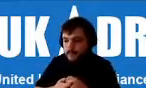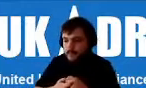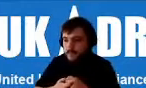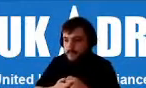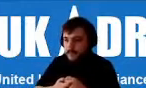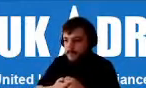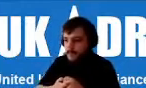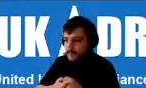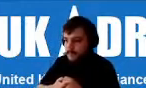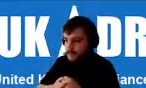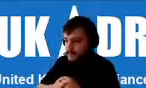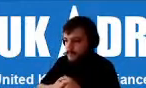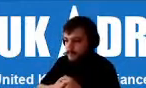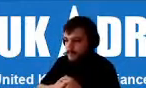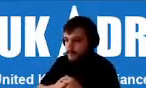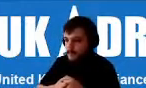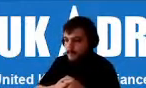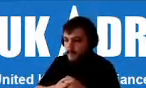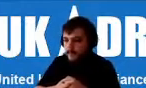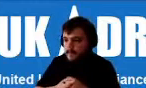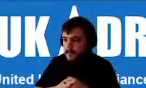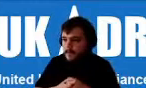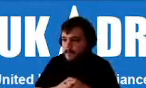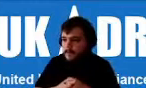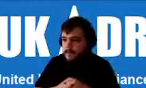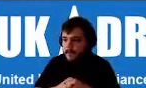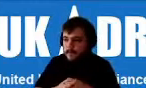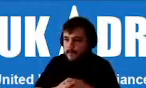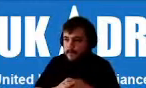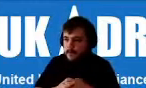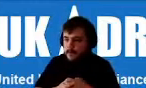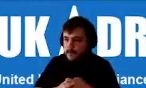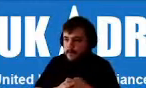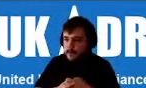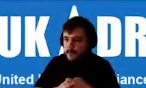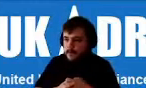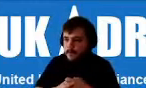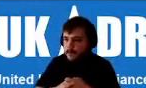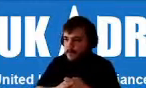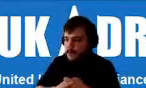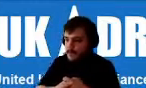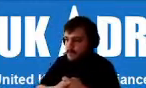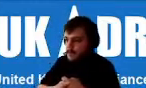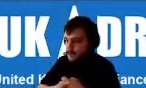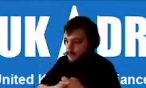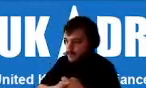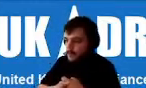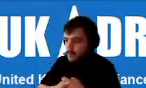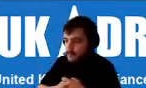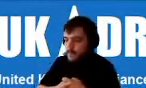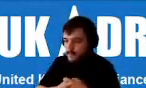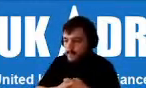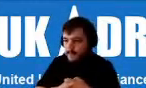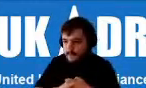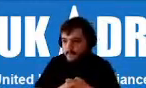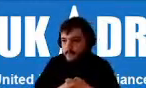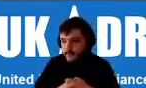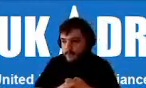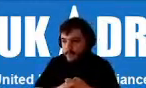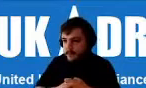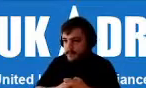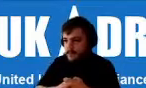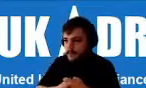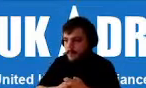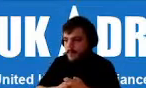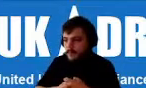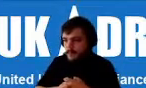of situation. I don't think there is any cause to be absolutely pessimistic at the moment. There would